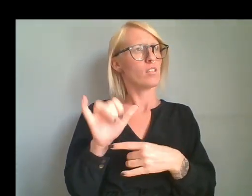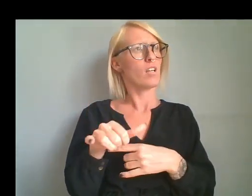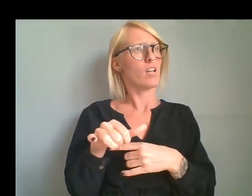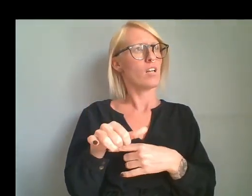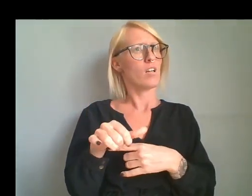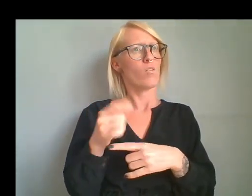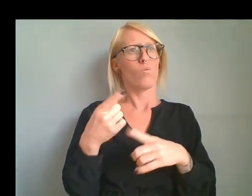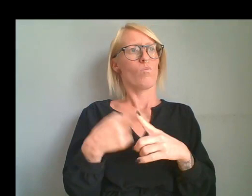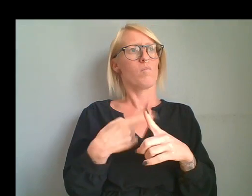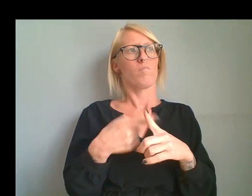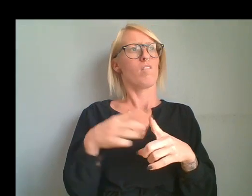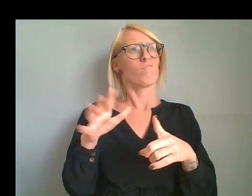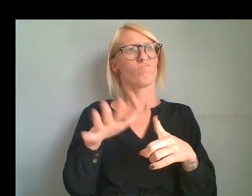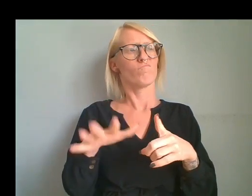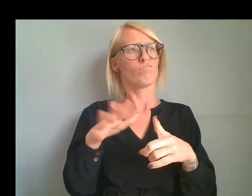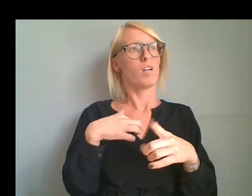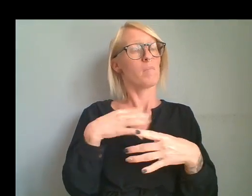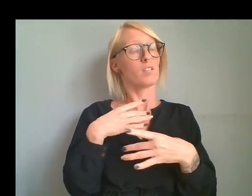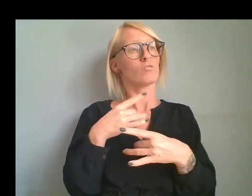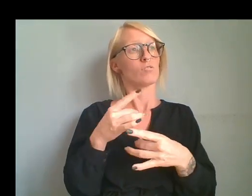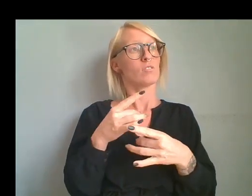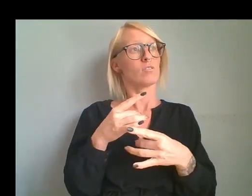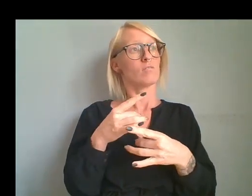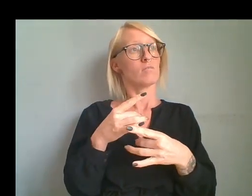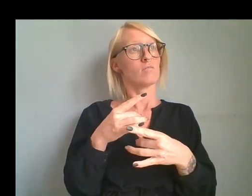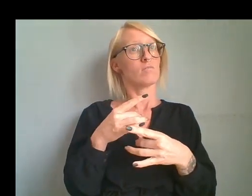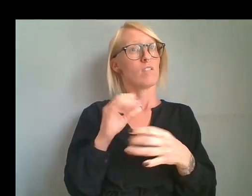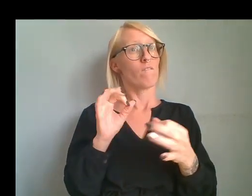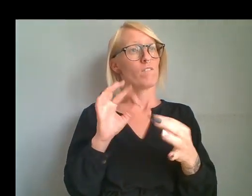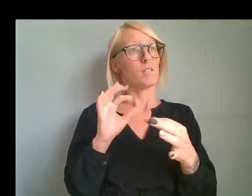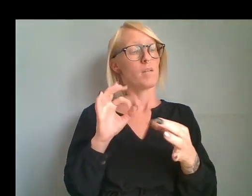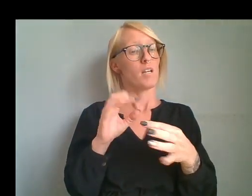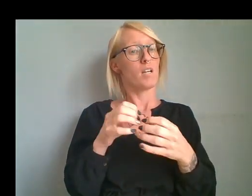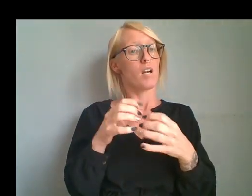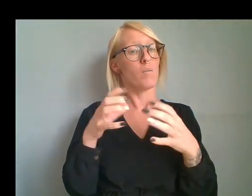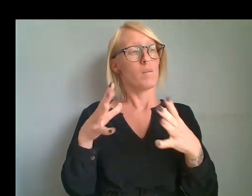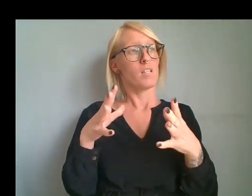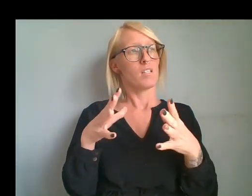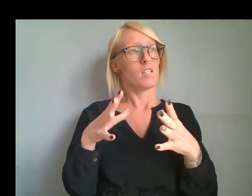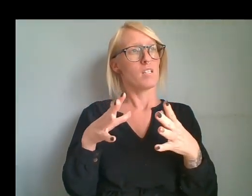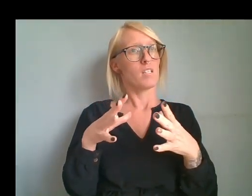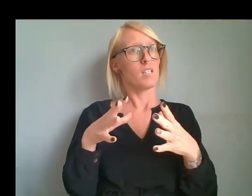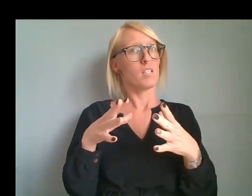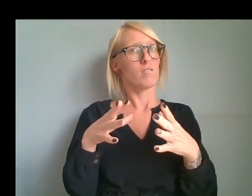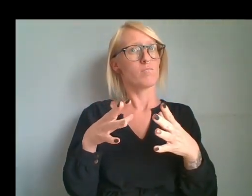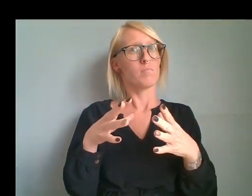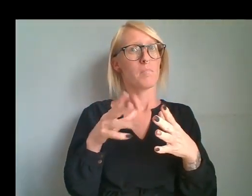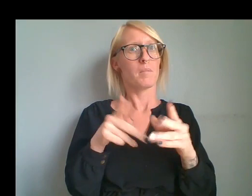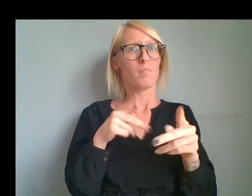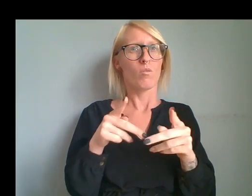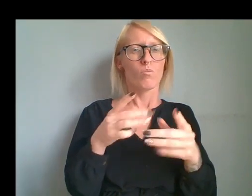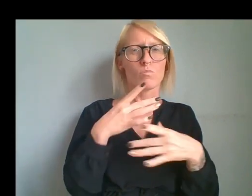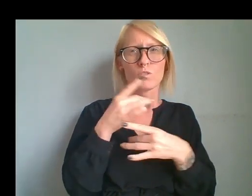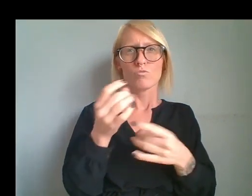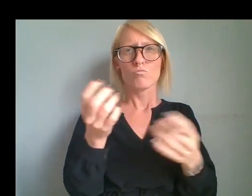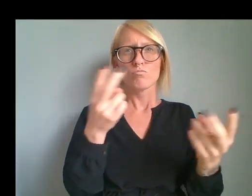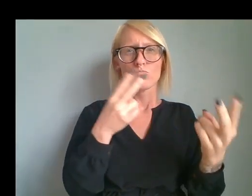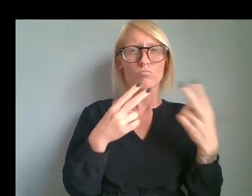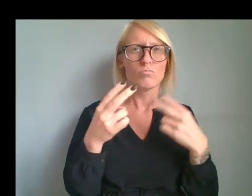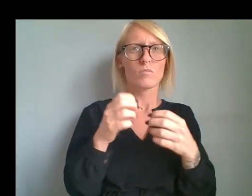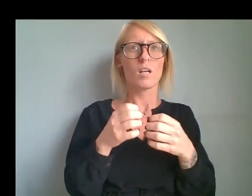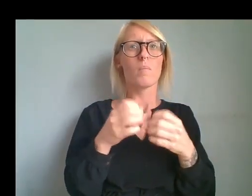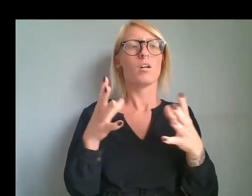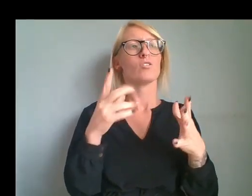doing it for a month or so I'm interested in your feedback about how many inquiries, how much you paid, and, you